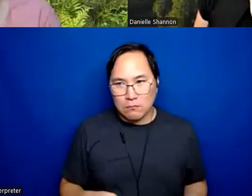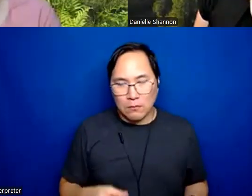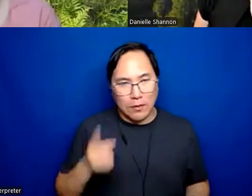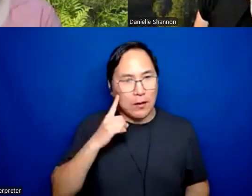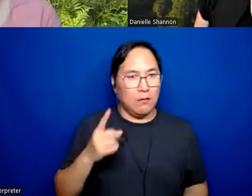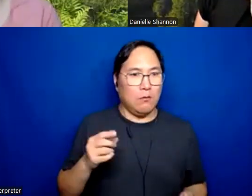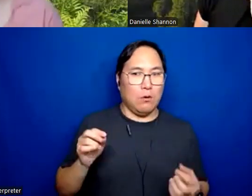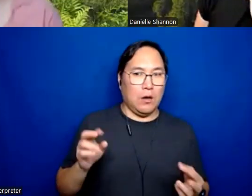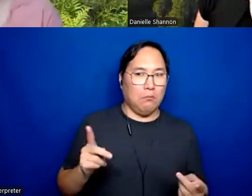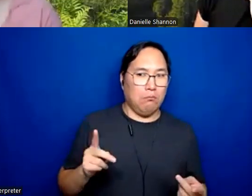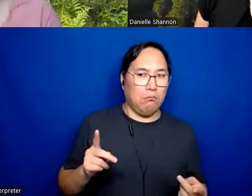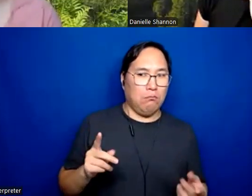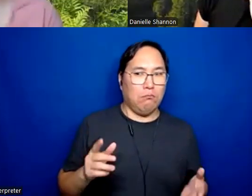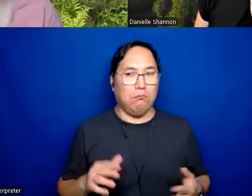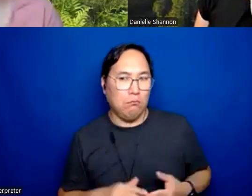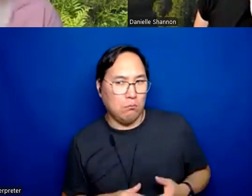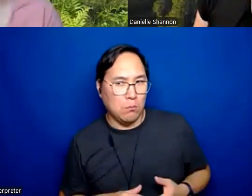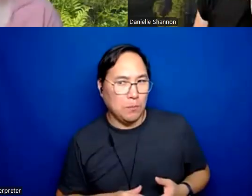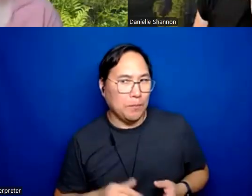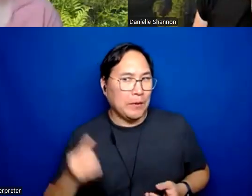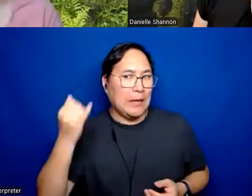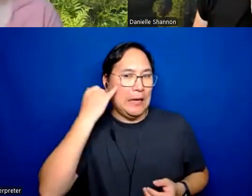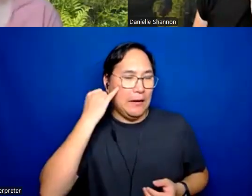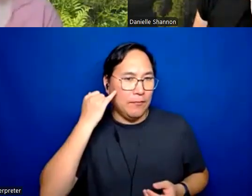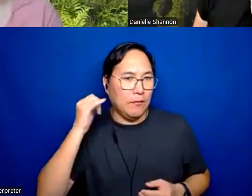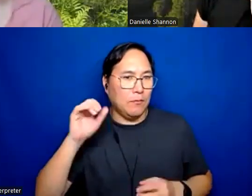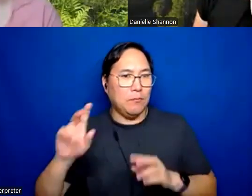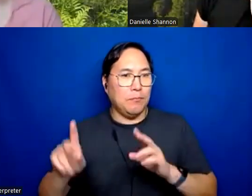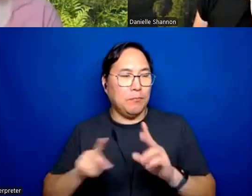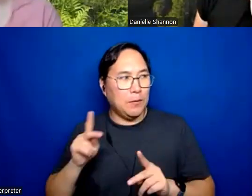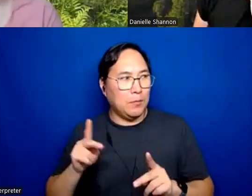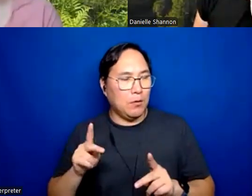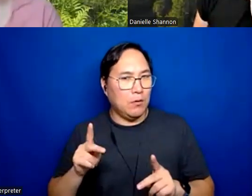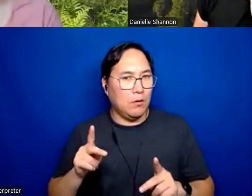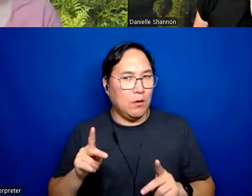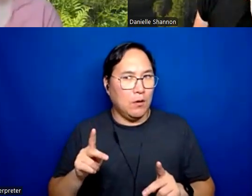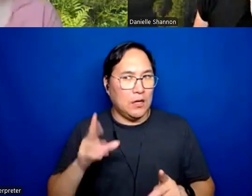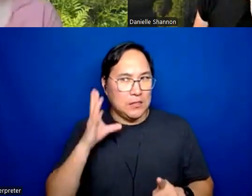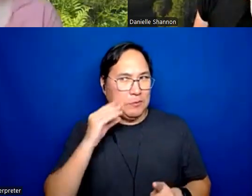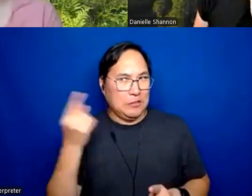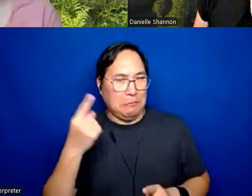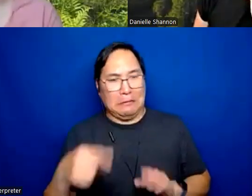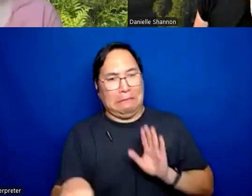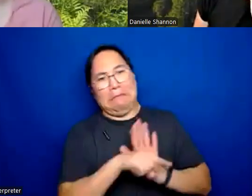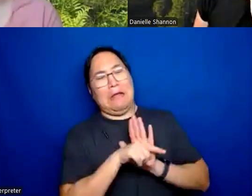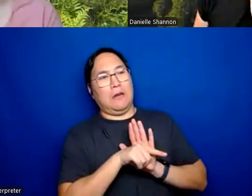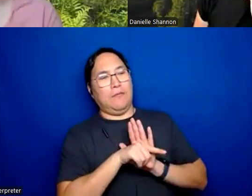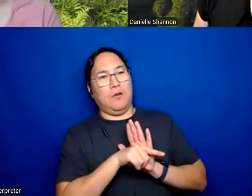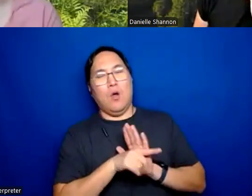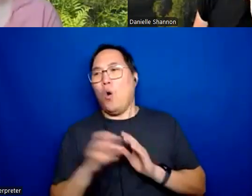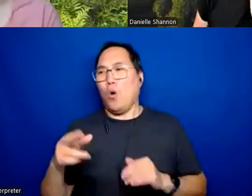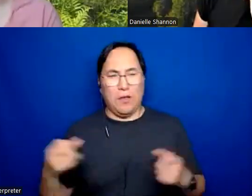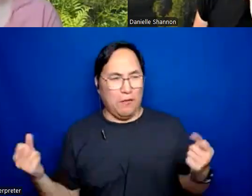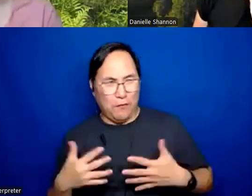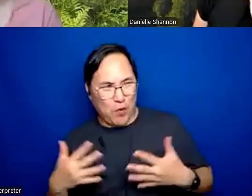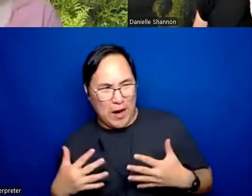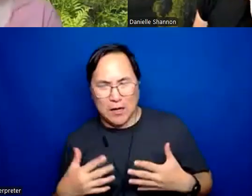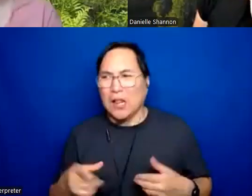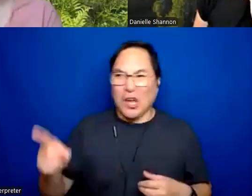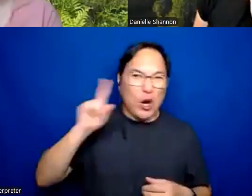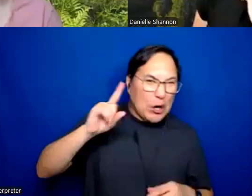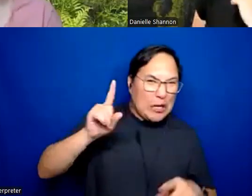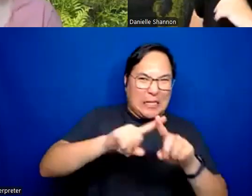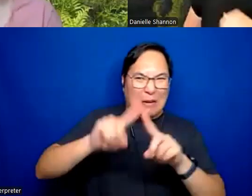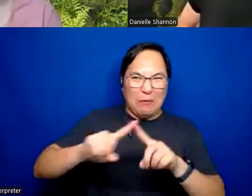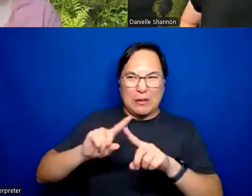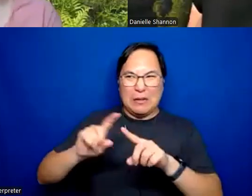and say, okay, if some people are having negative experiences, or they're just sort of fearful of the forest because they're hearing about those kinds of things,